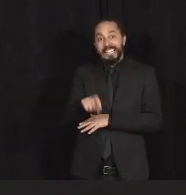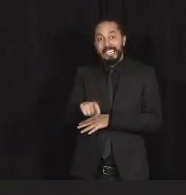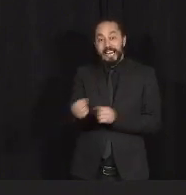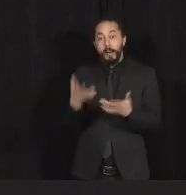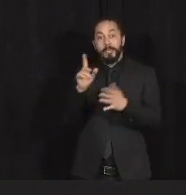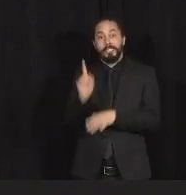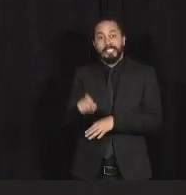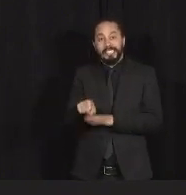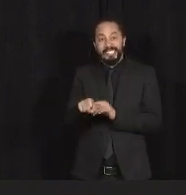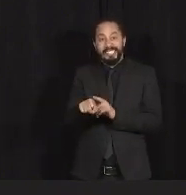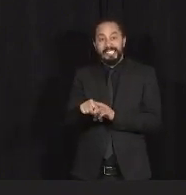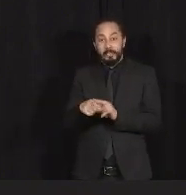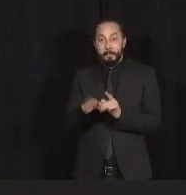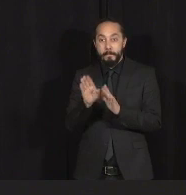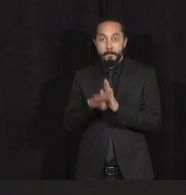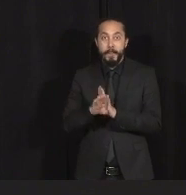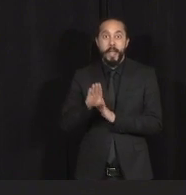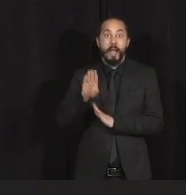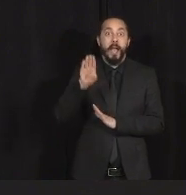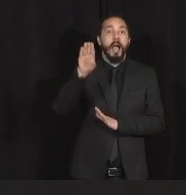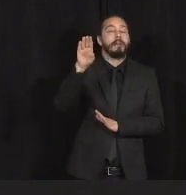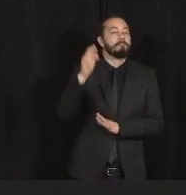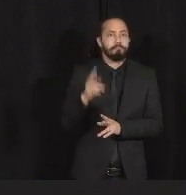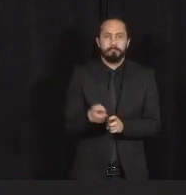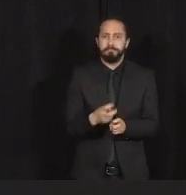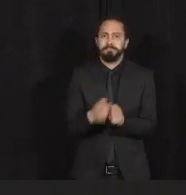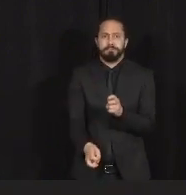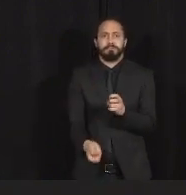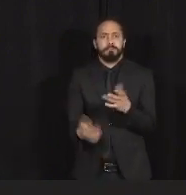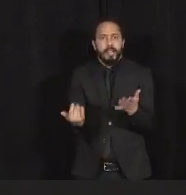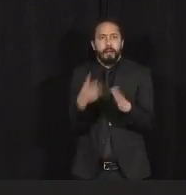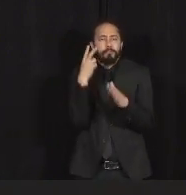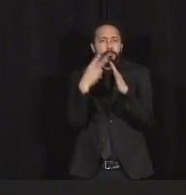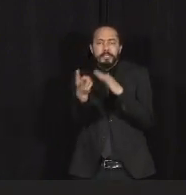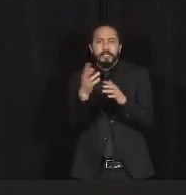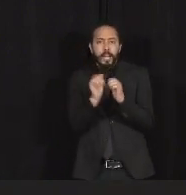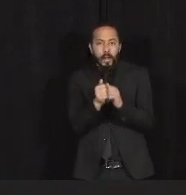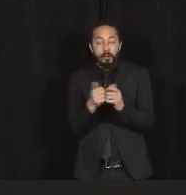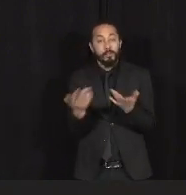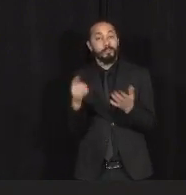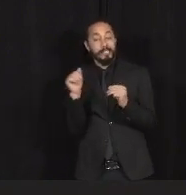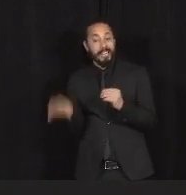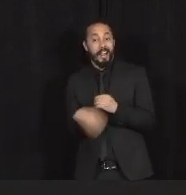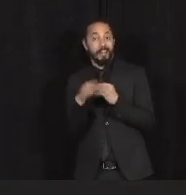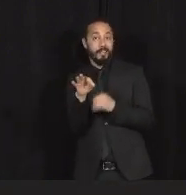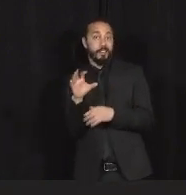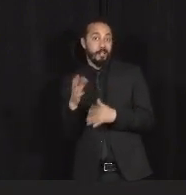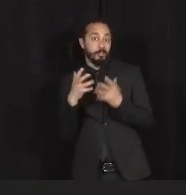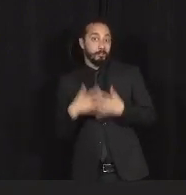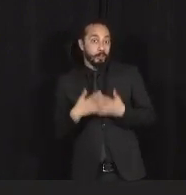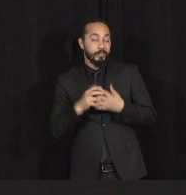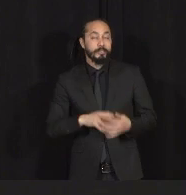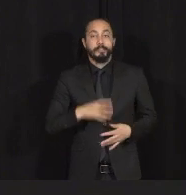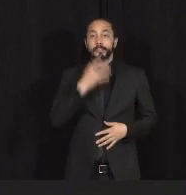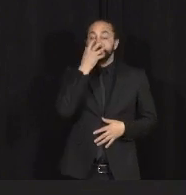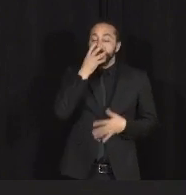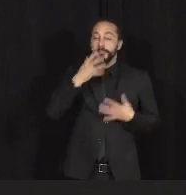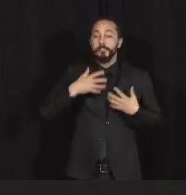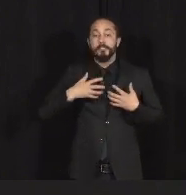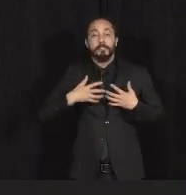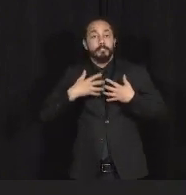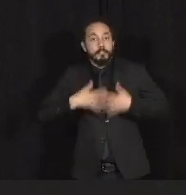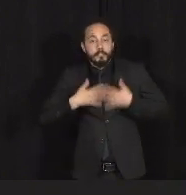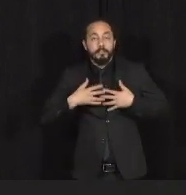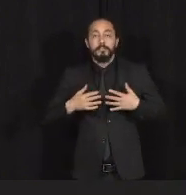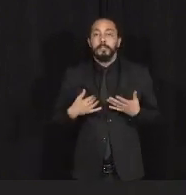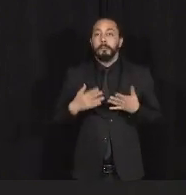in addition to having the 900 additional machines, ventilators, that is, in beds, we're also looking at sourcing more as this